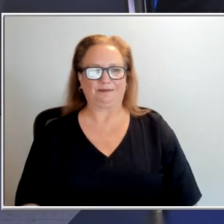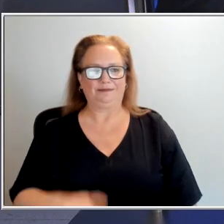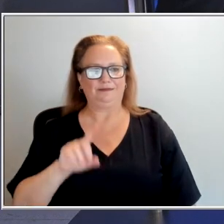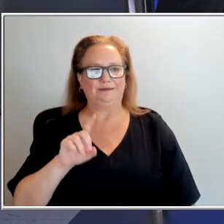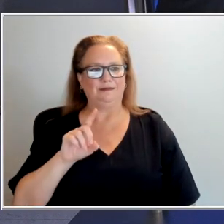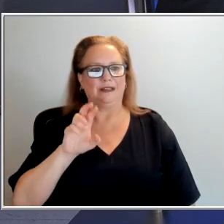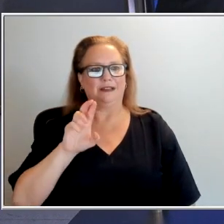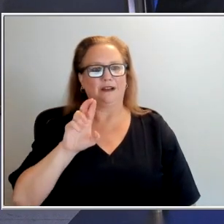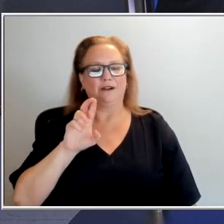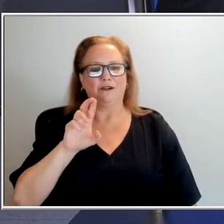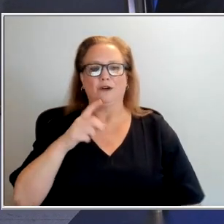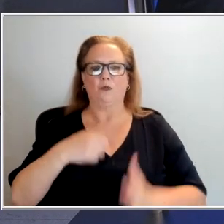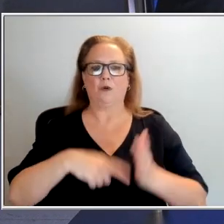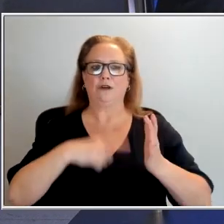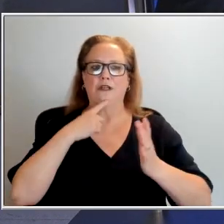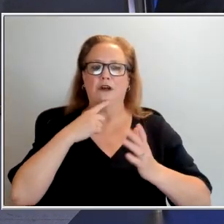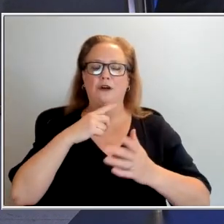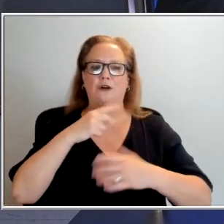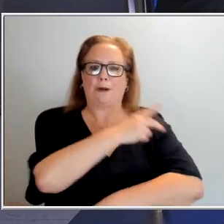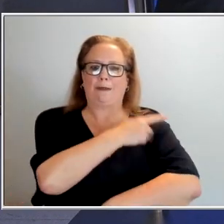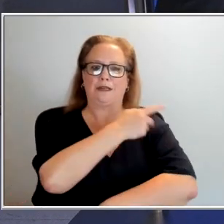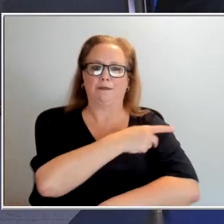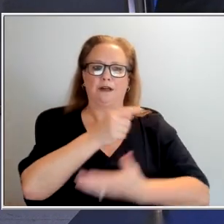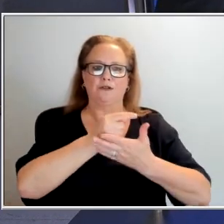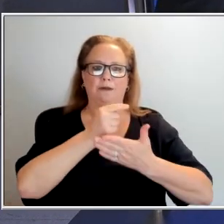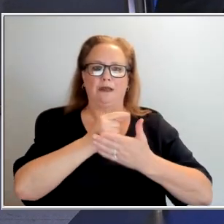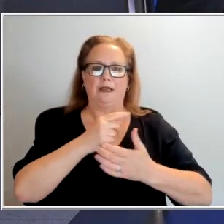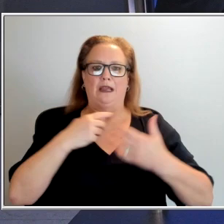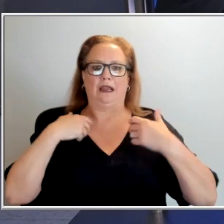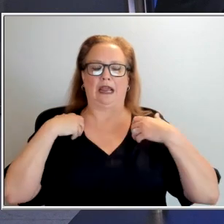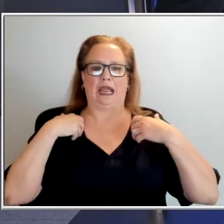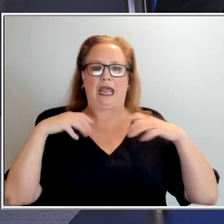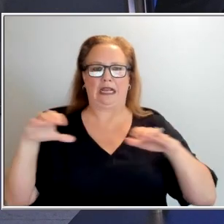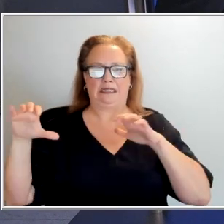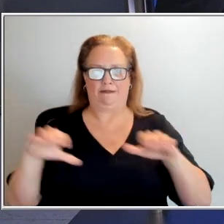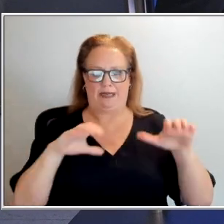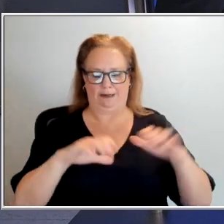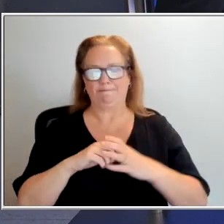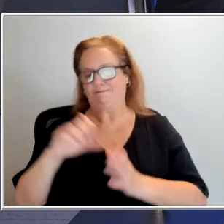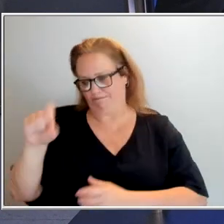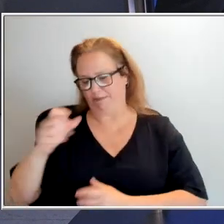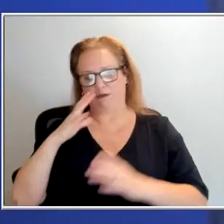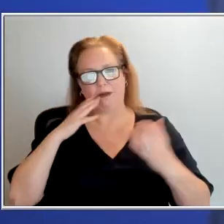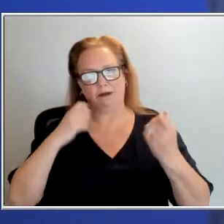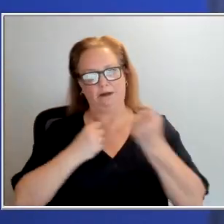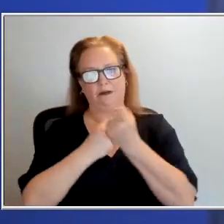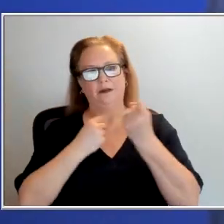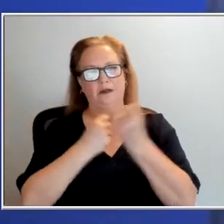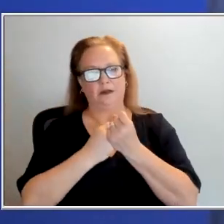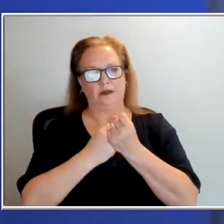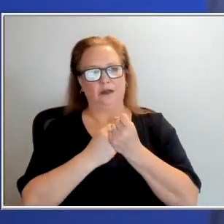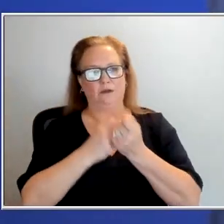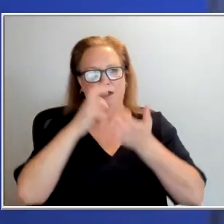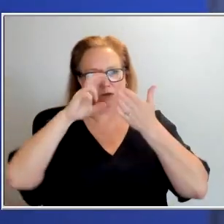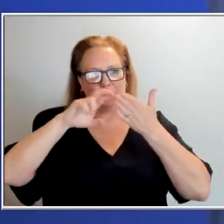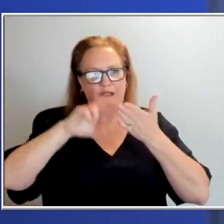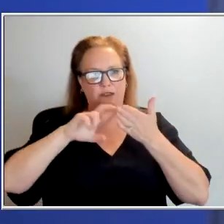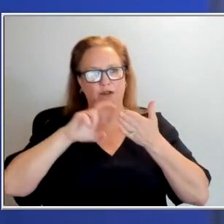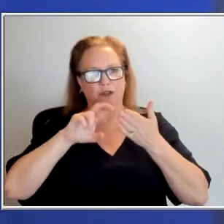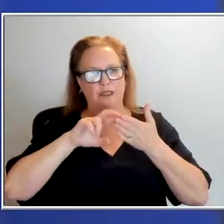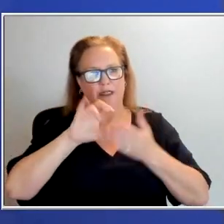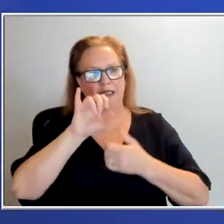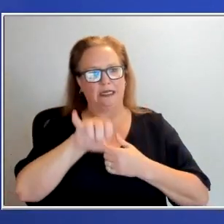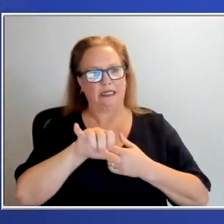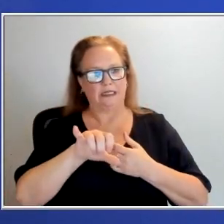tell your patients on treatment about exercise and physical activity? Yeah, we've been big proponents of that. Actually, we've done a fair bit of research into this.